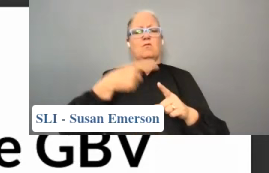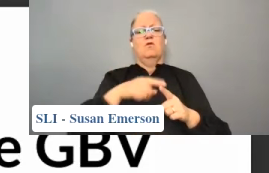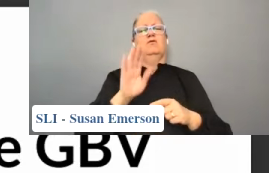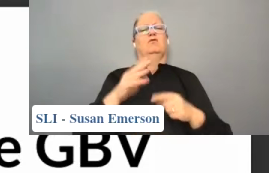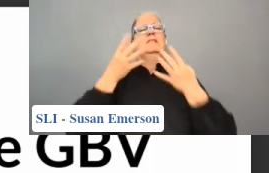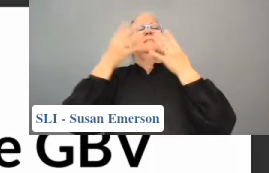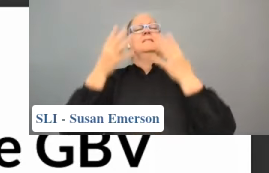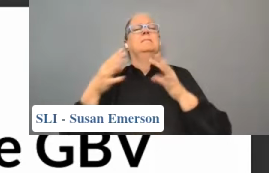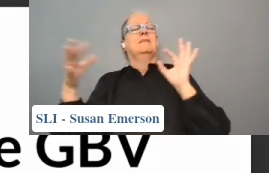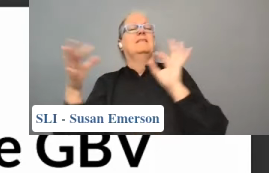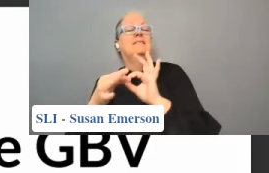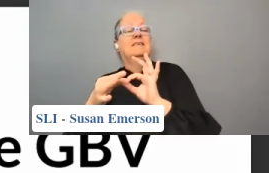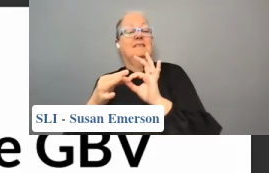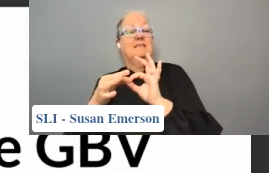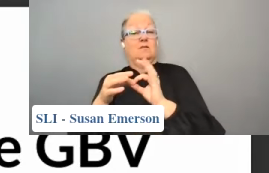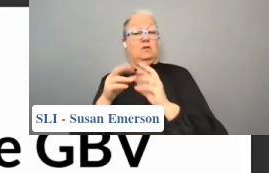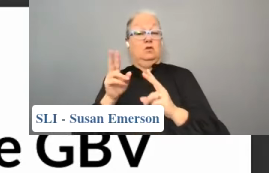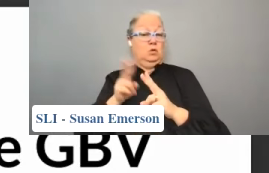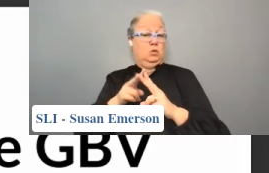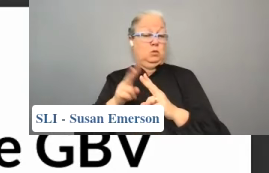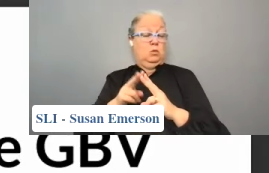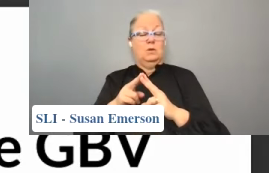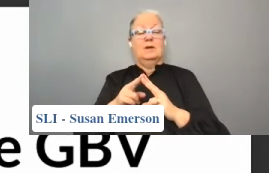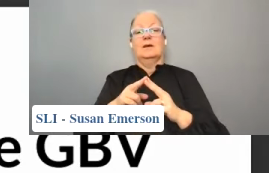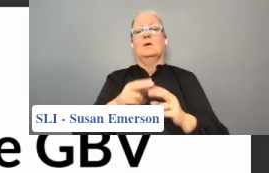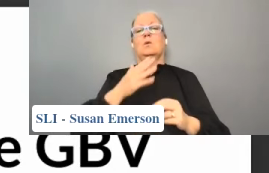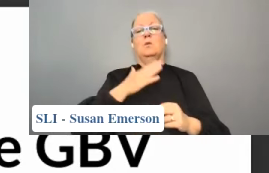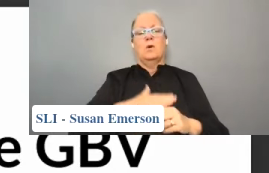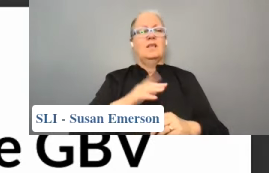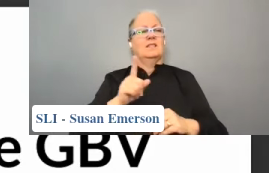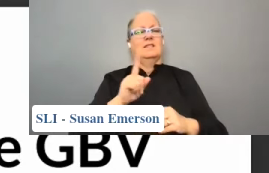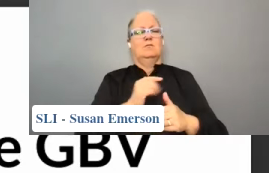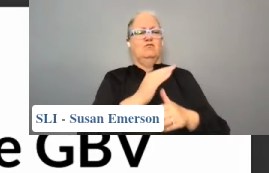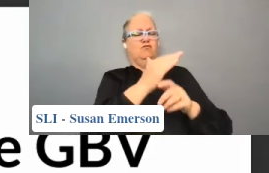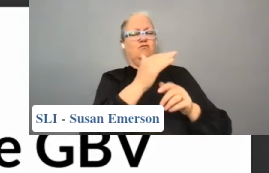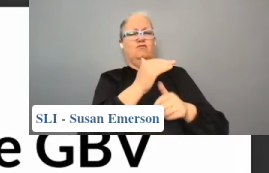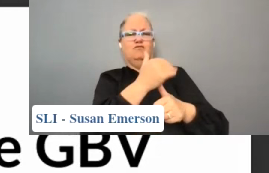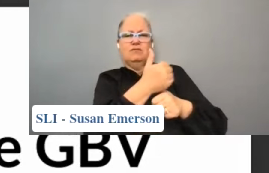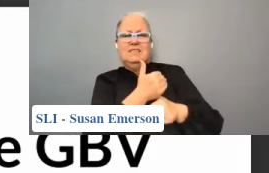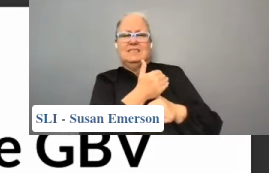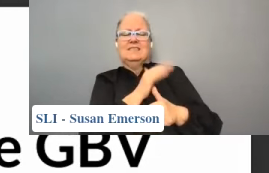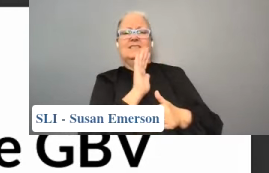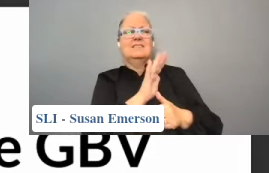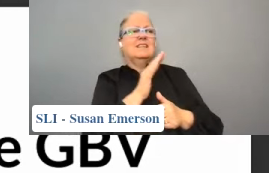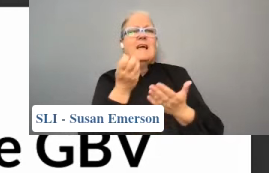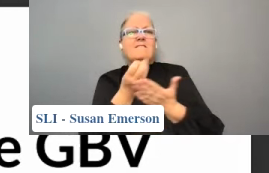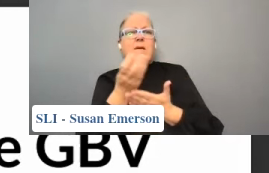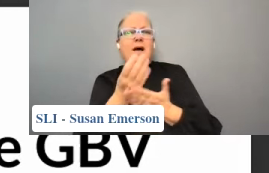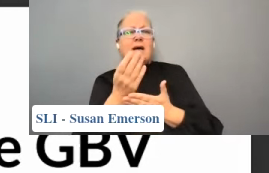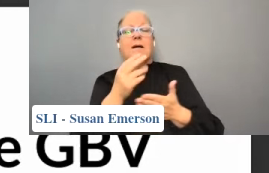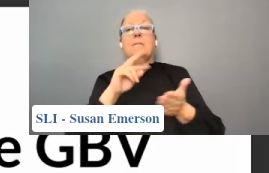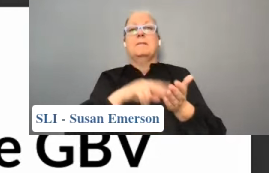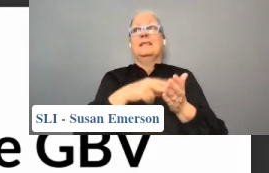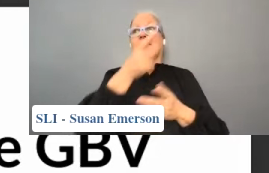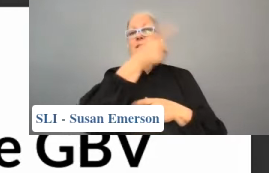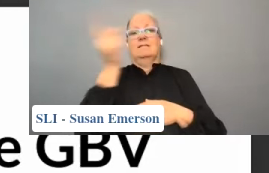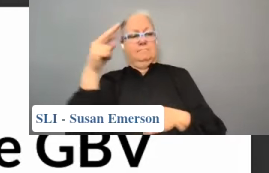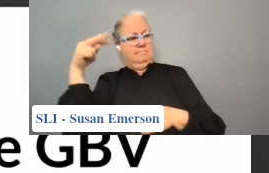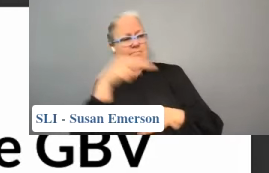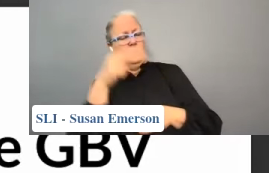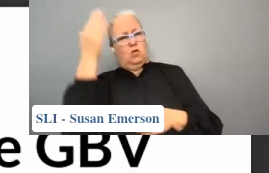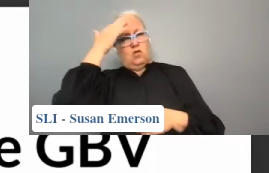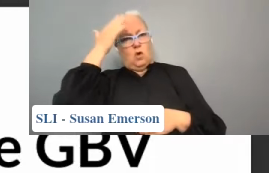was important to protect identifiable social protection information that might identify where a